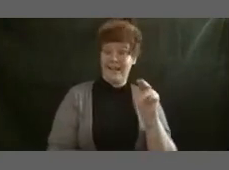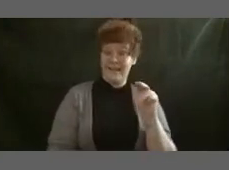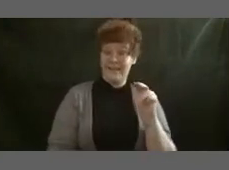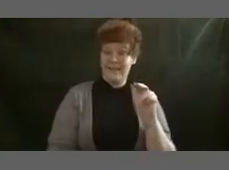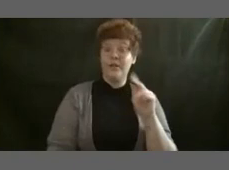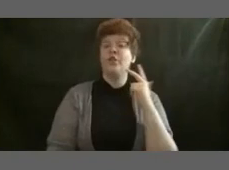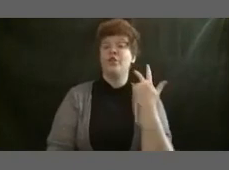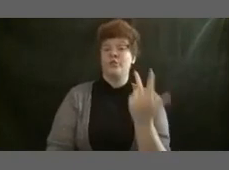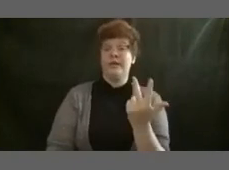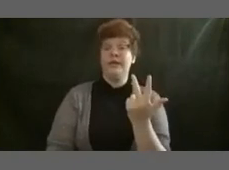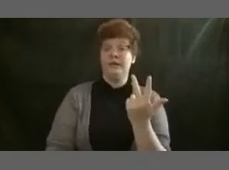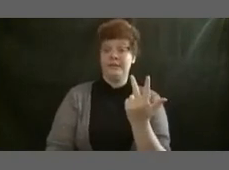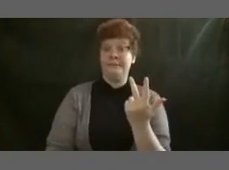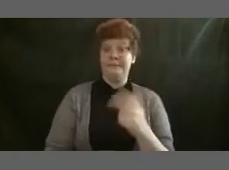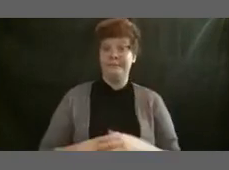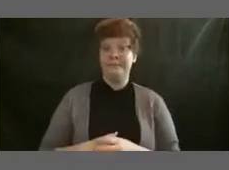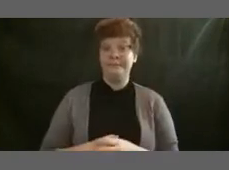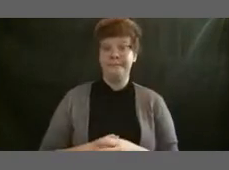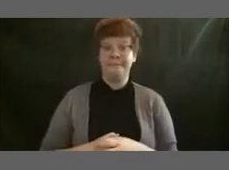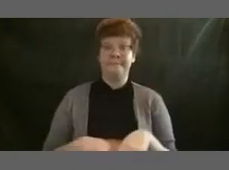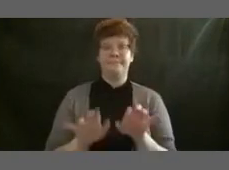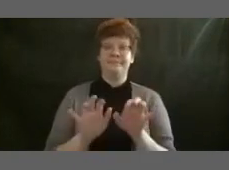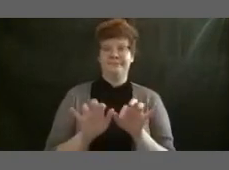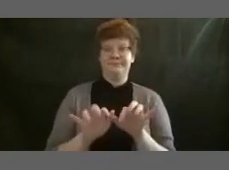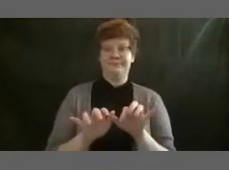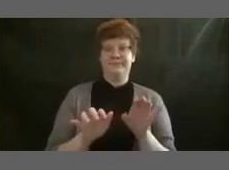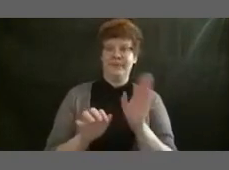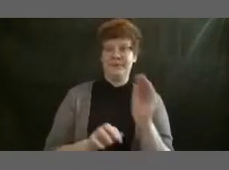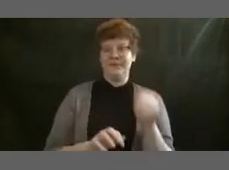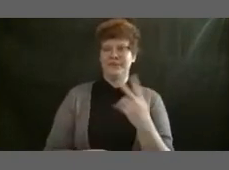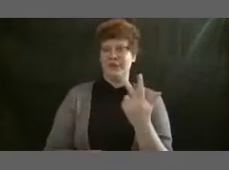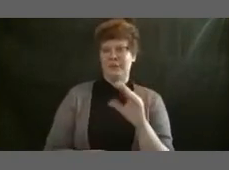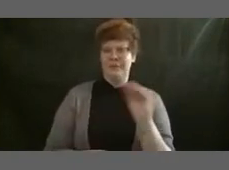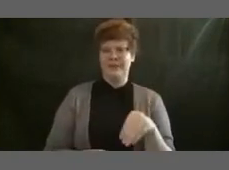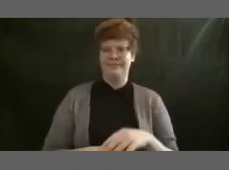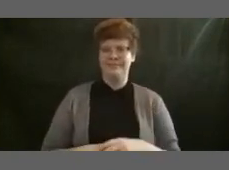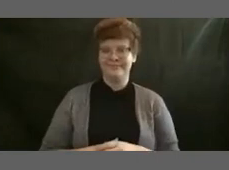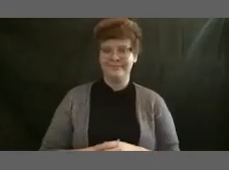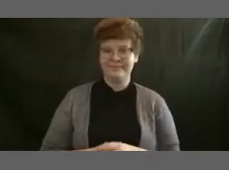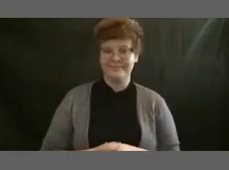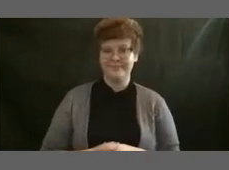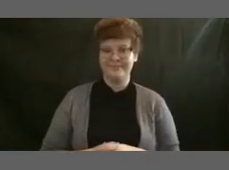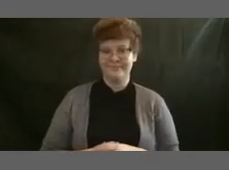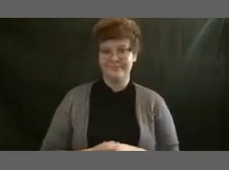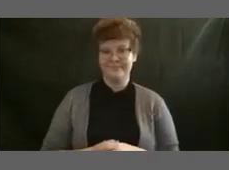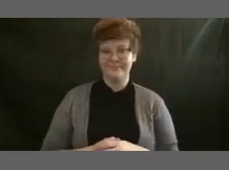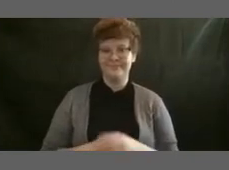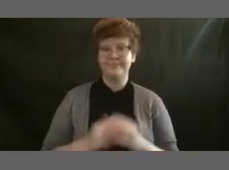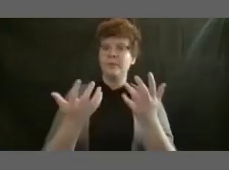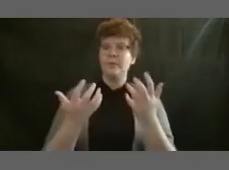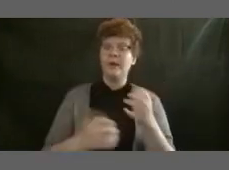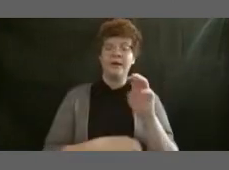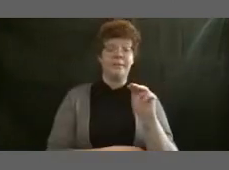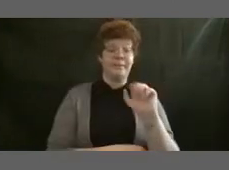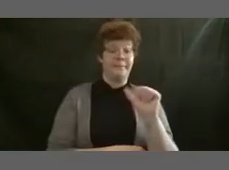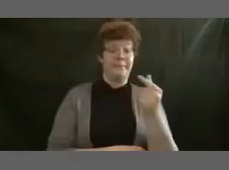ahead and type in, just it's easy to type in the percentages, 3%. And we want magenta